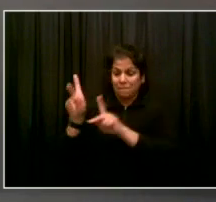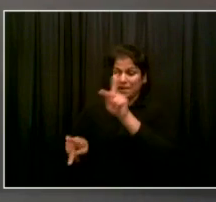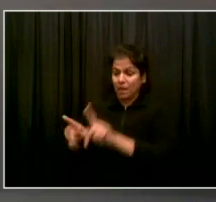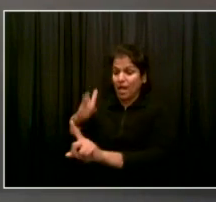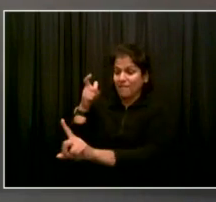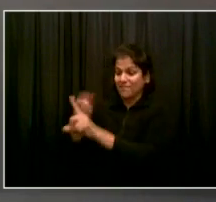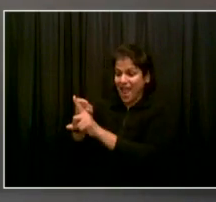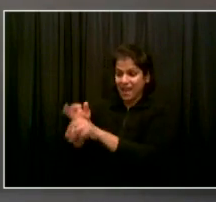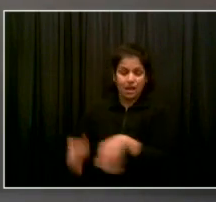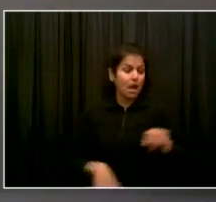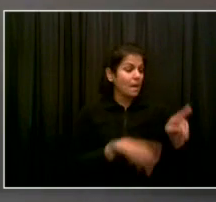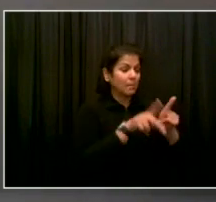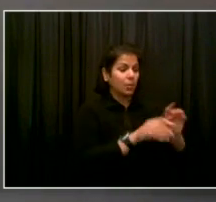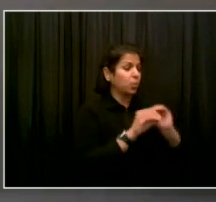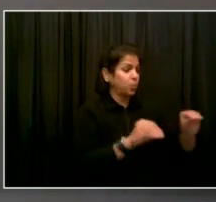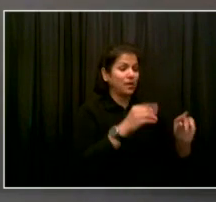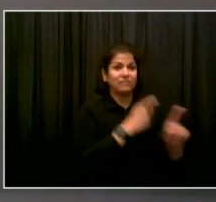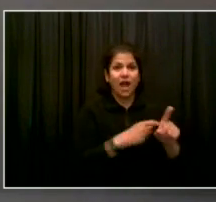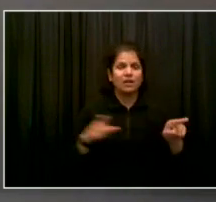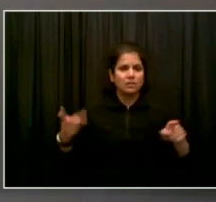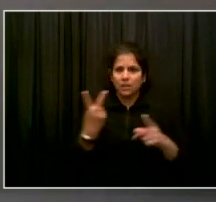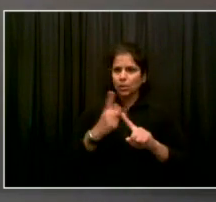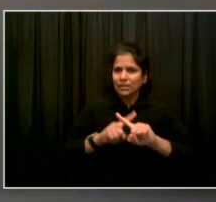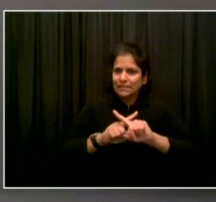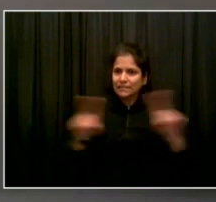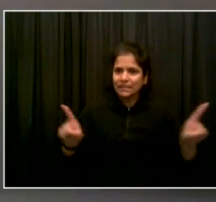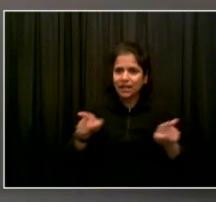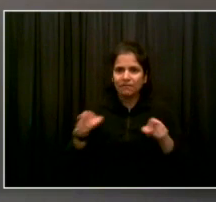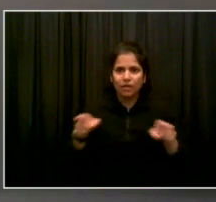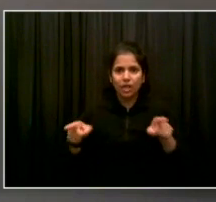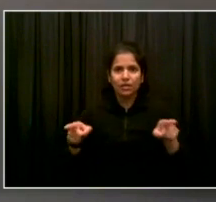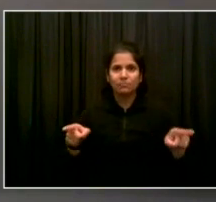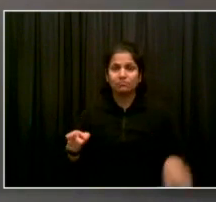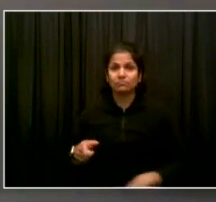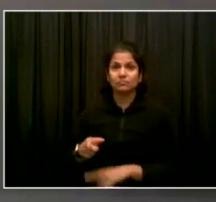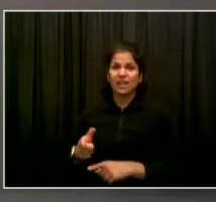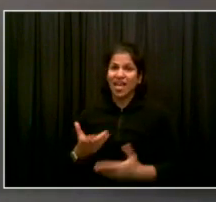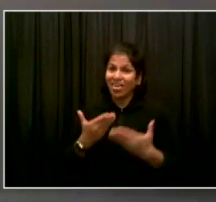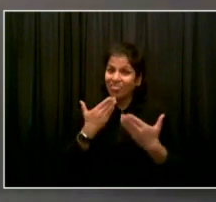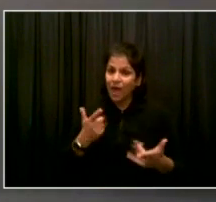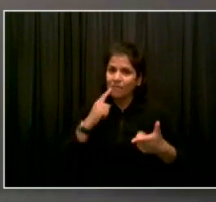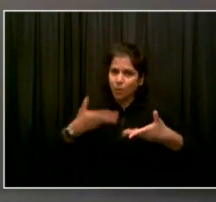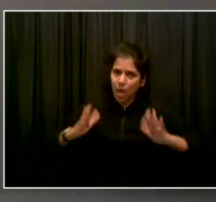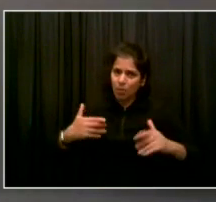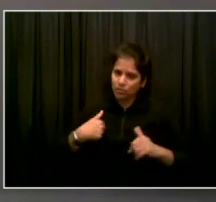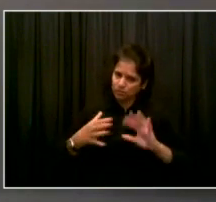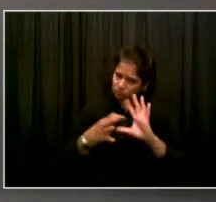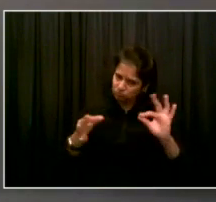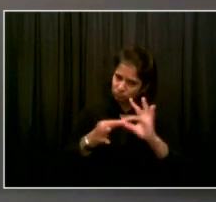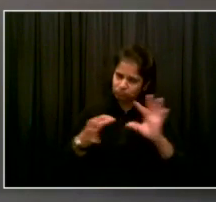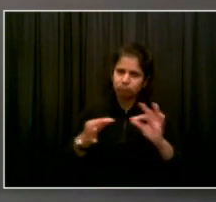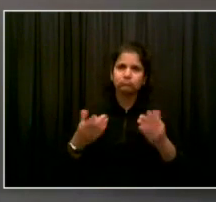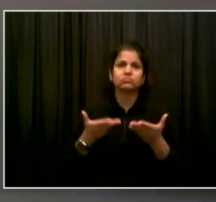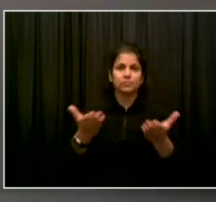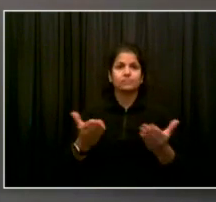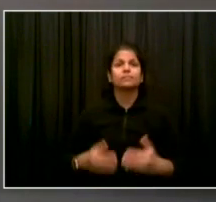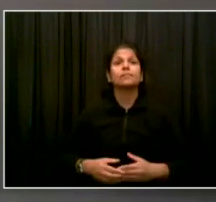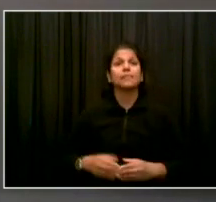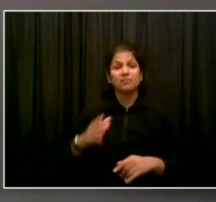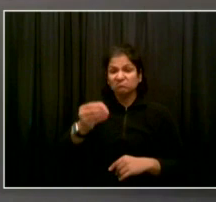the patients who are in our ICU, who are on ventilators with COVID, are